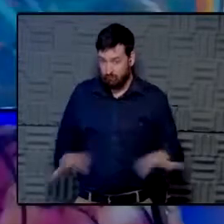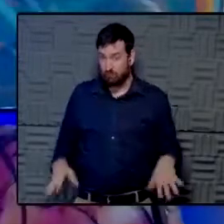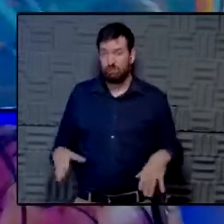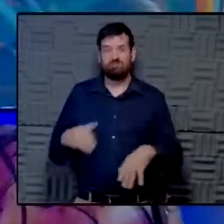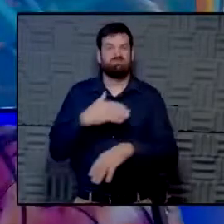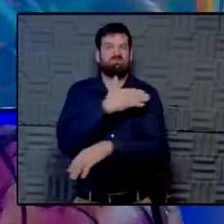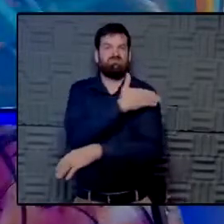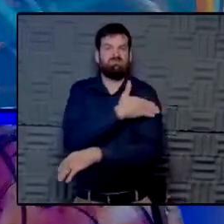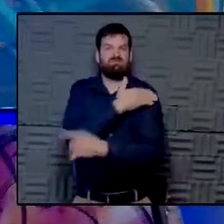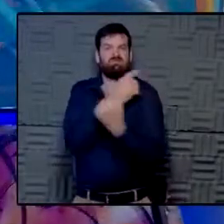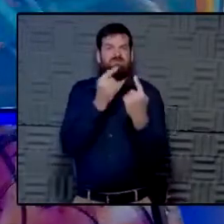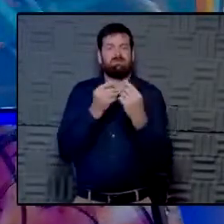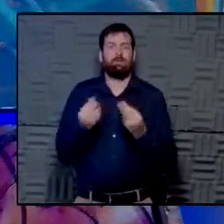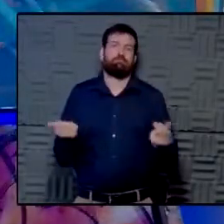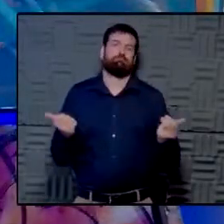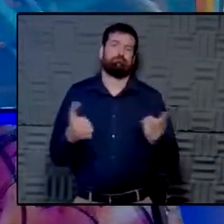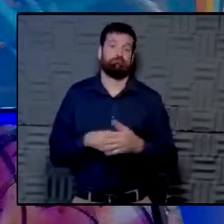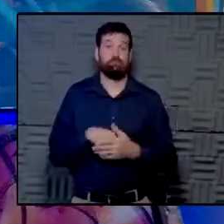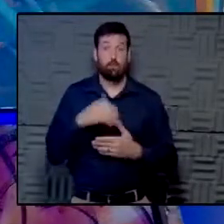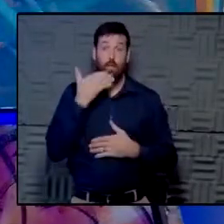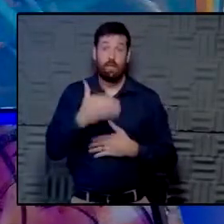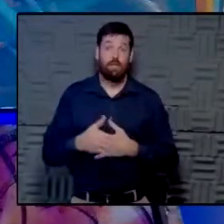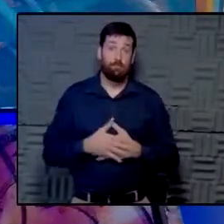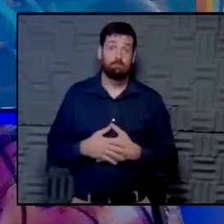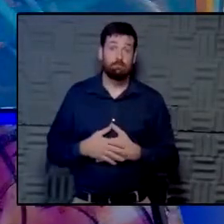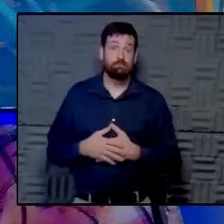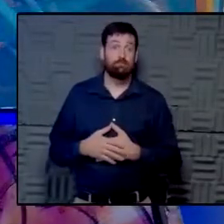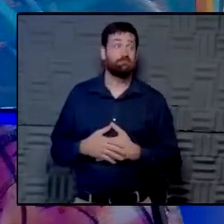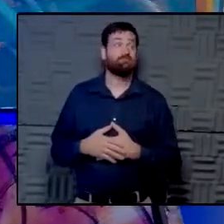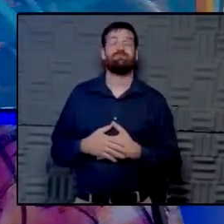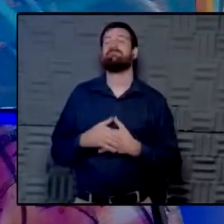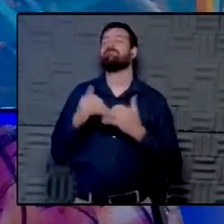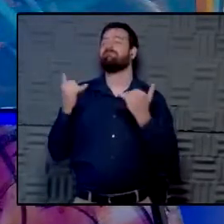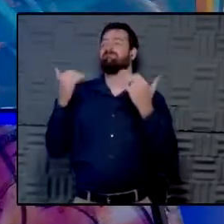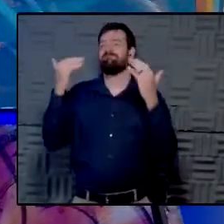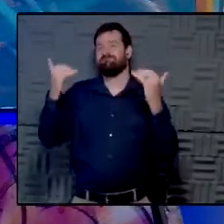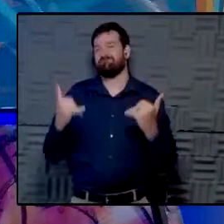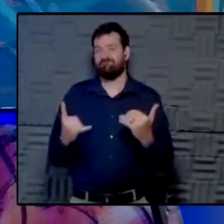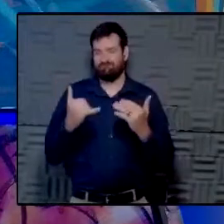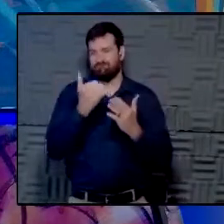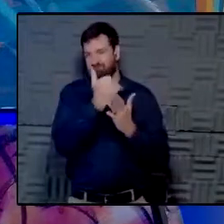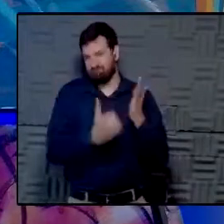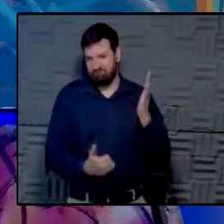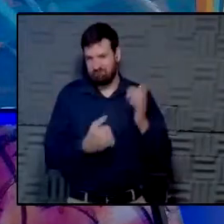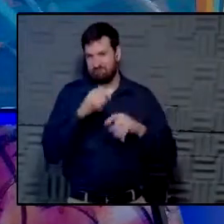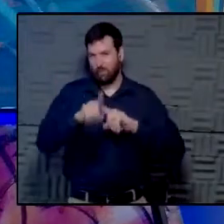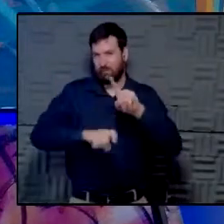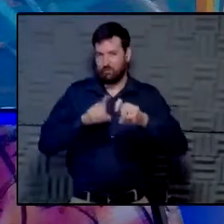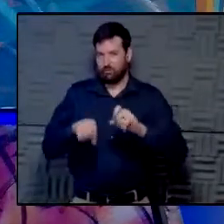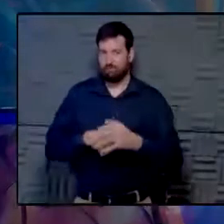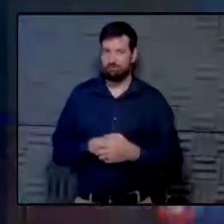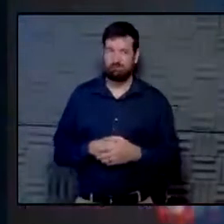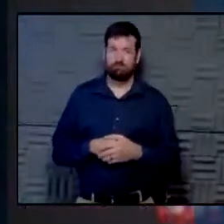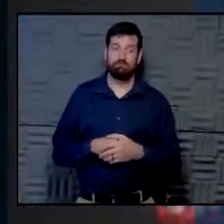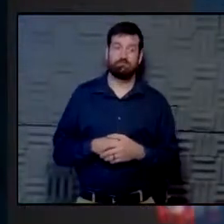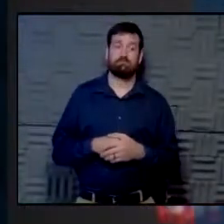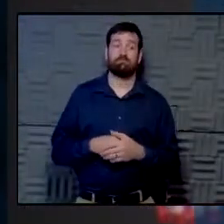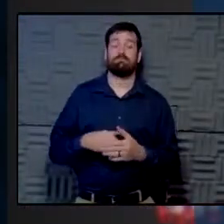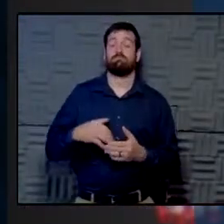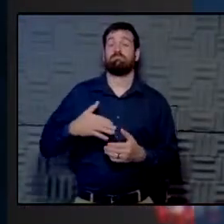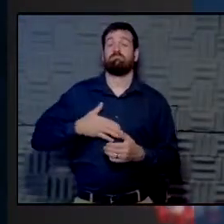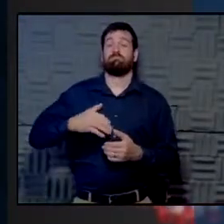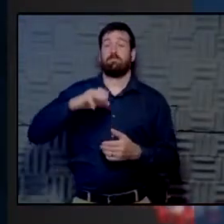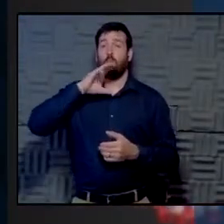shoulder pain had resolved. So they're doing very good. All right, so let's get to our questions that we had left over from the week. Question number 1.